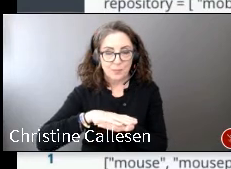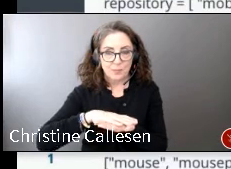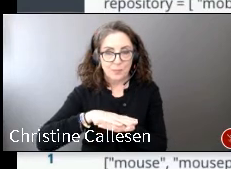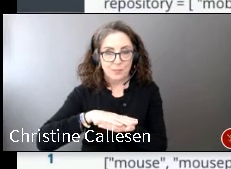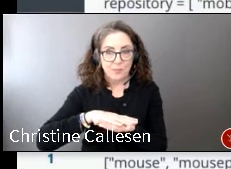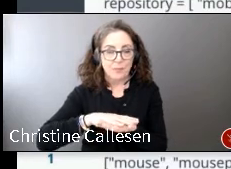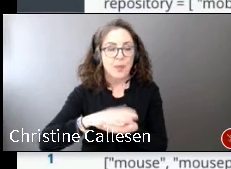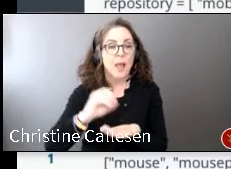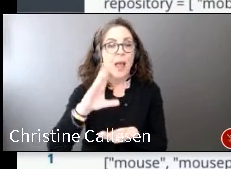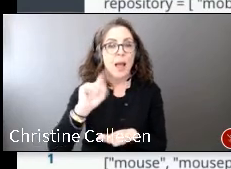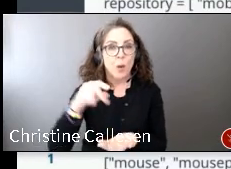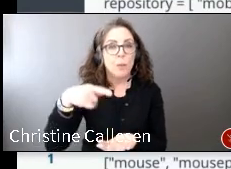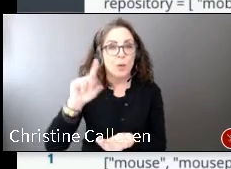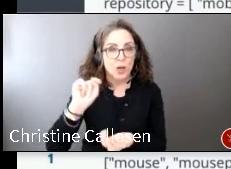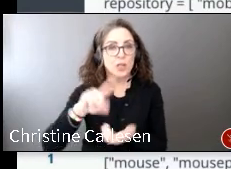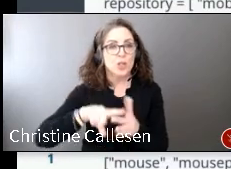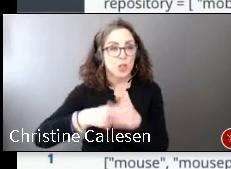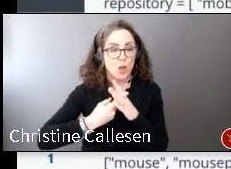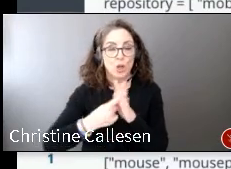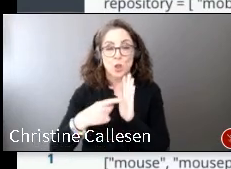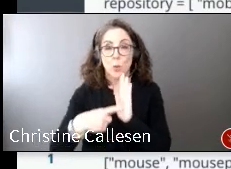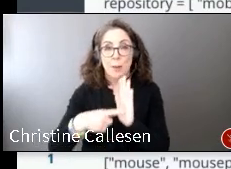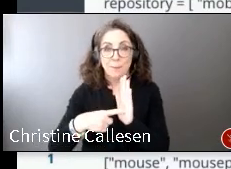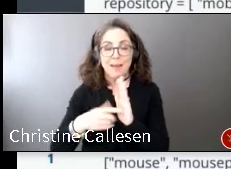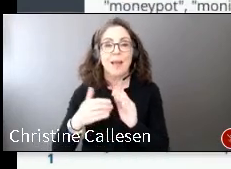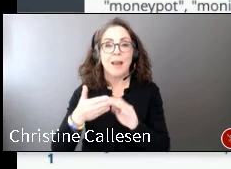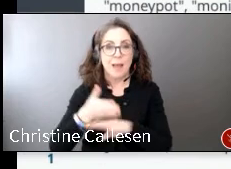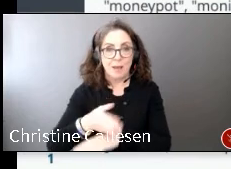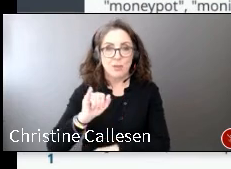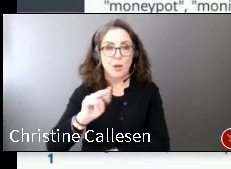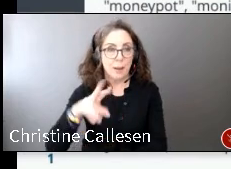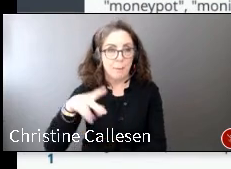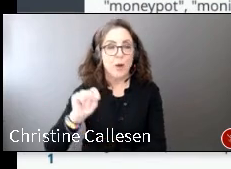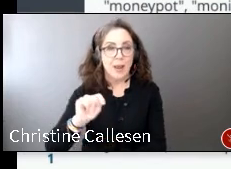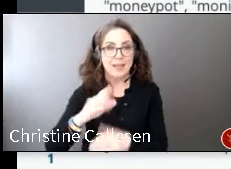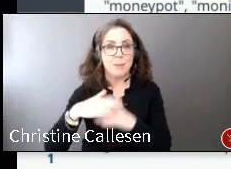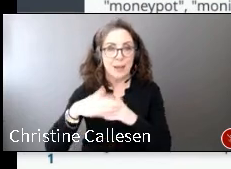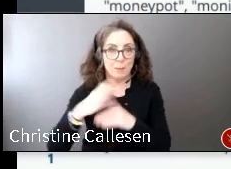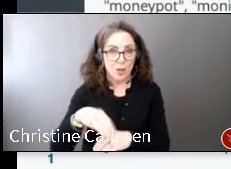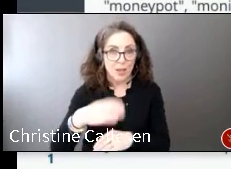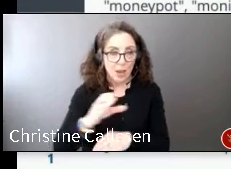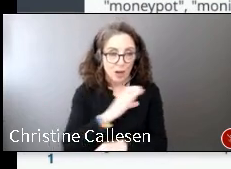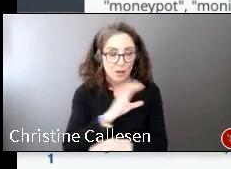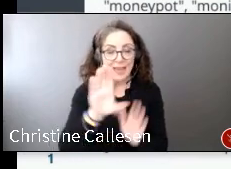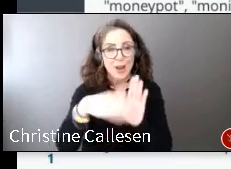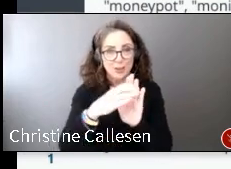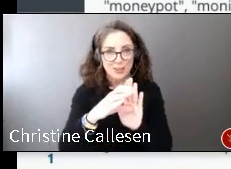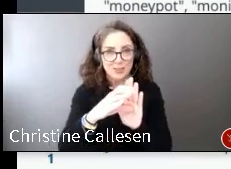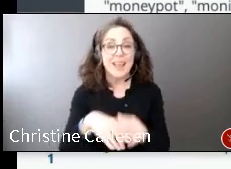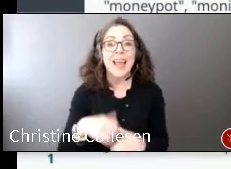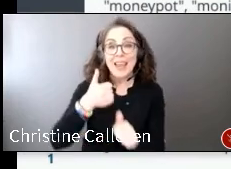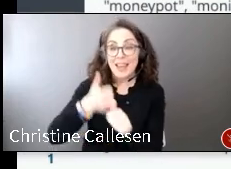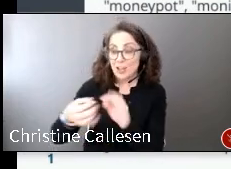the output starts to emit after the input has minimum of 2 characters. So it makes sense. And each line from